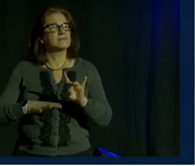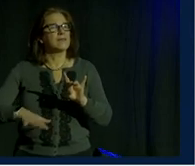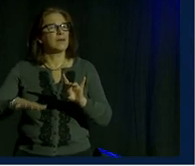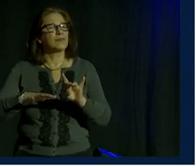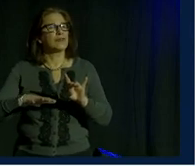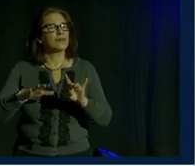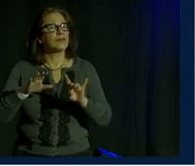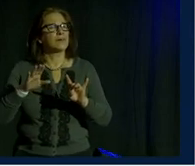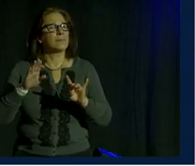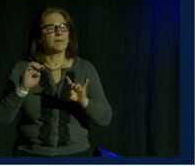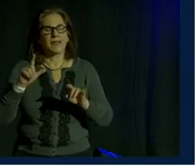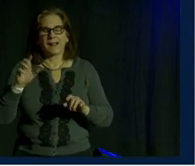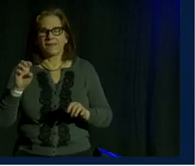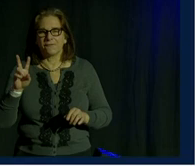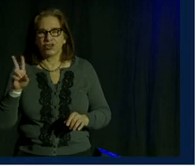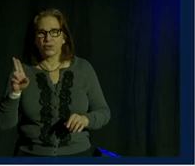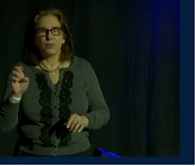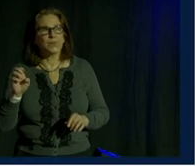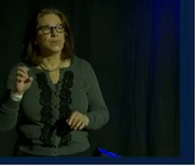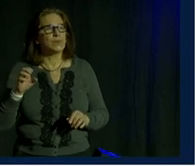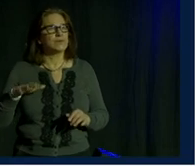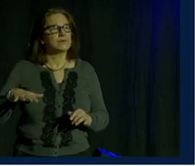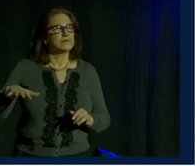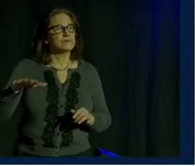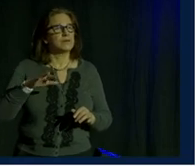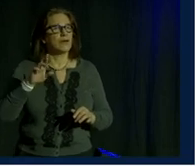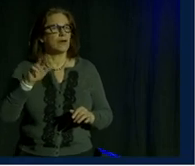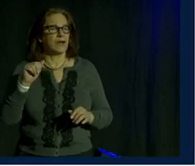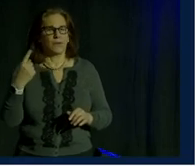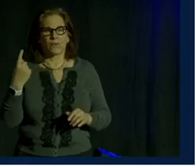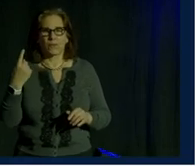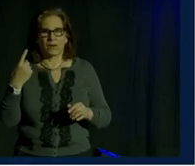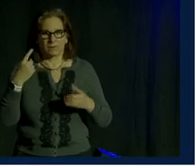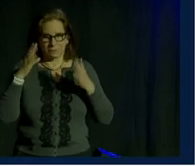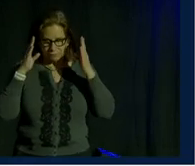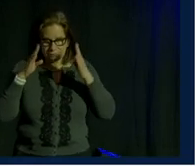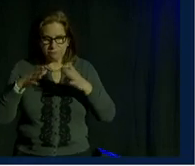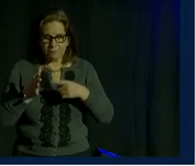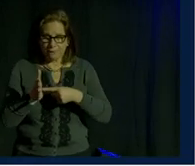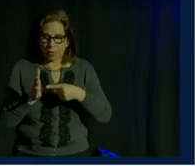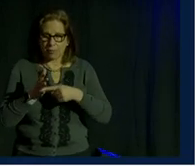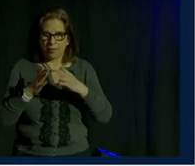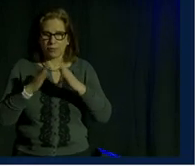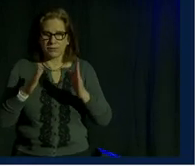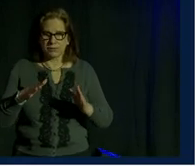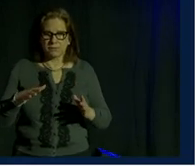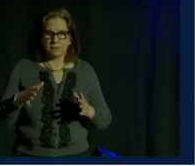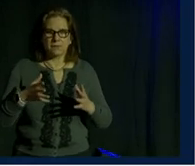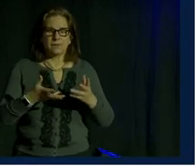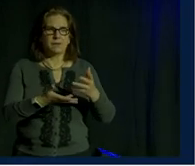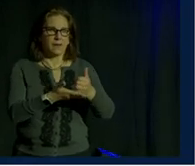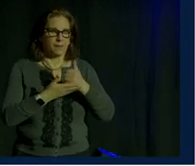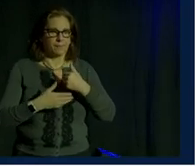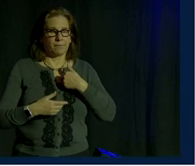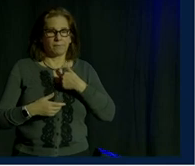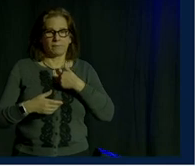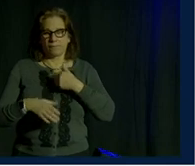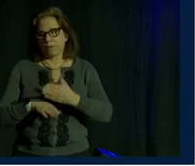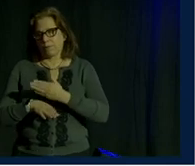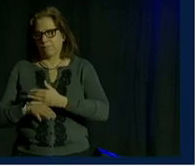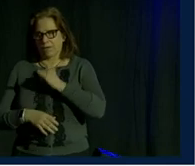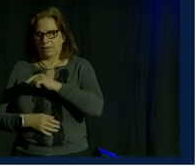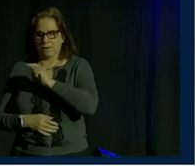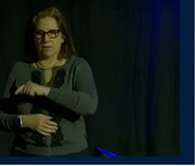Bellevue neighborhood that will be excellent units of affordable housing after you help us rehabilitate them. While